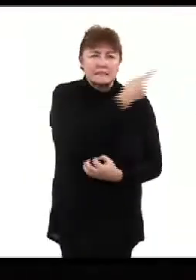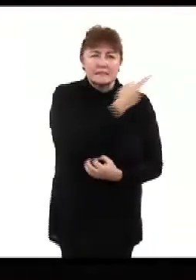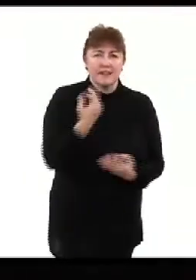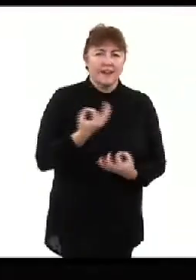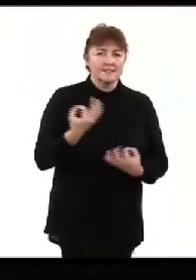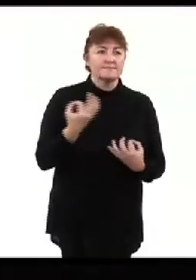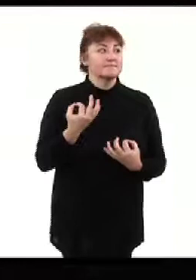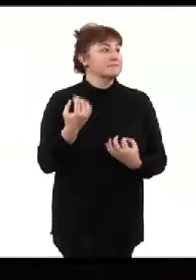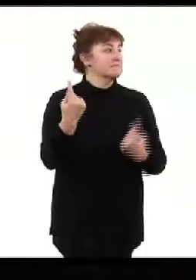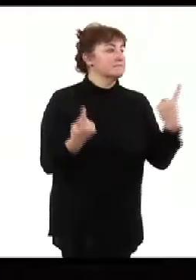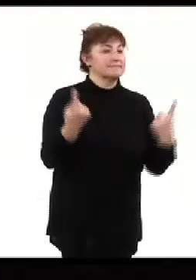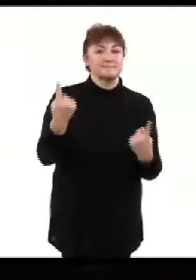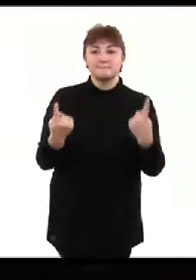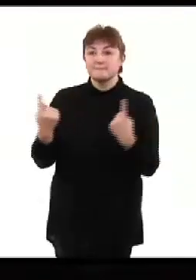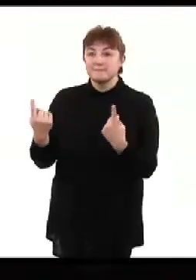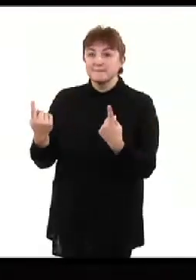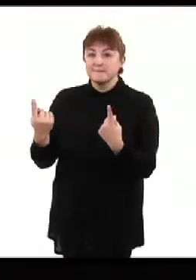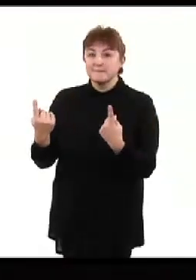Okay, here's another one.